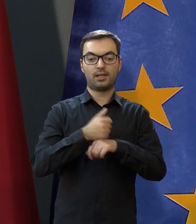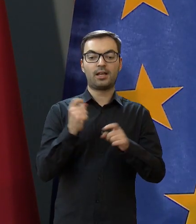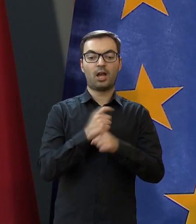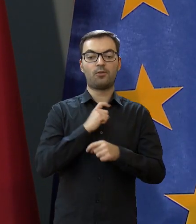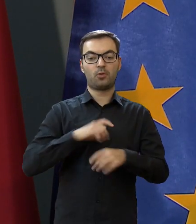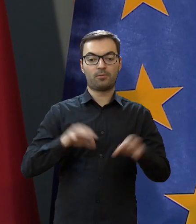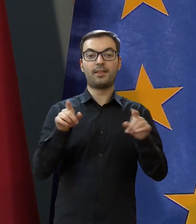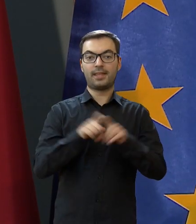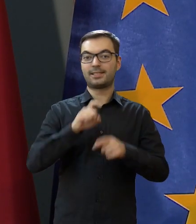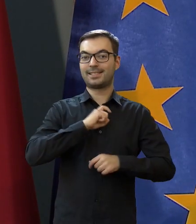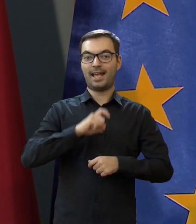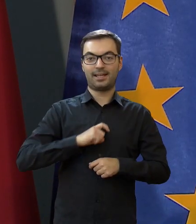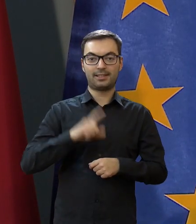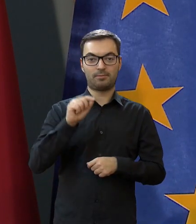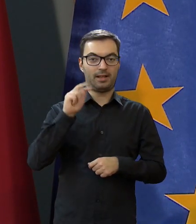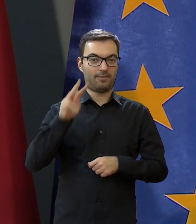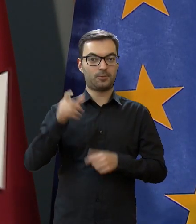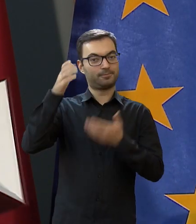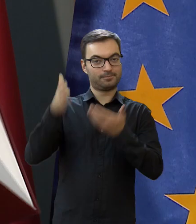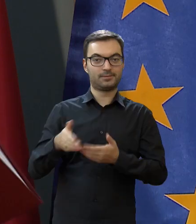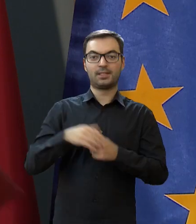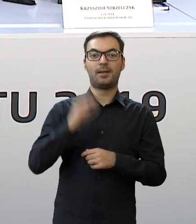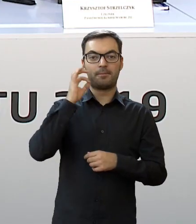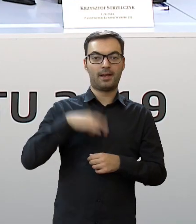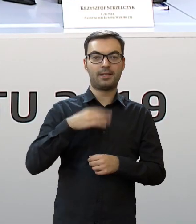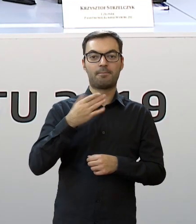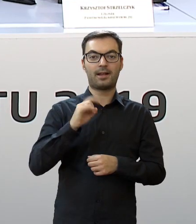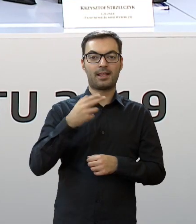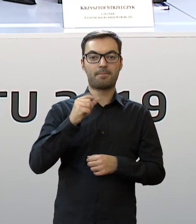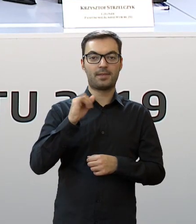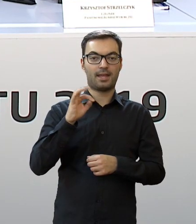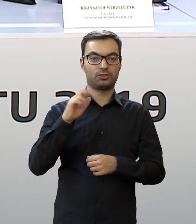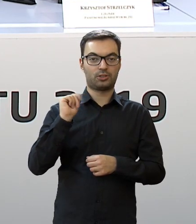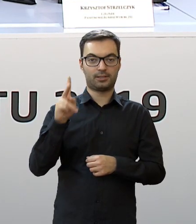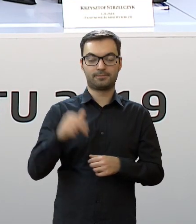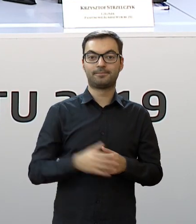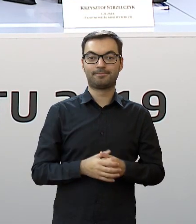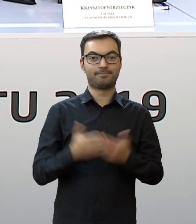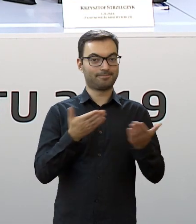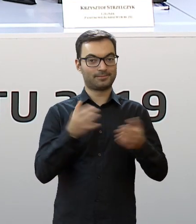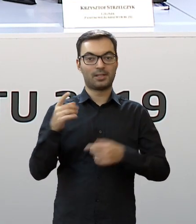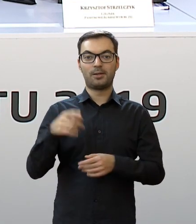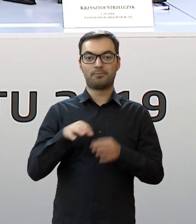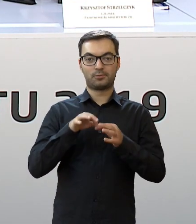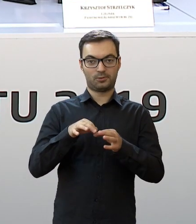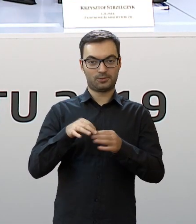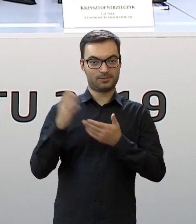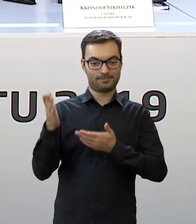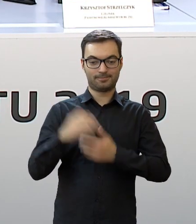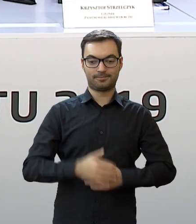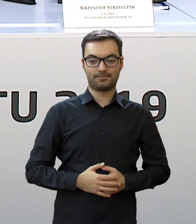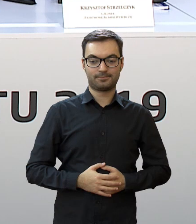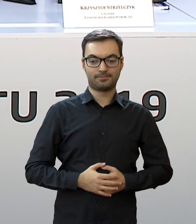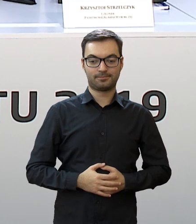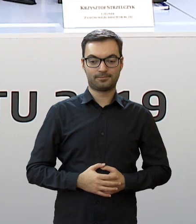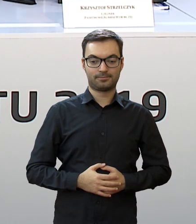Strzelczyk, Member of the NEC, Judge Arkadiusz Despot-Mładenowicz, and Secretary of the NEC,